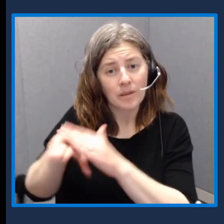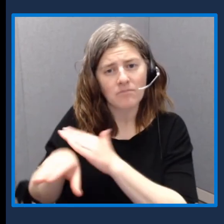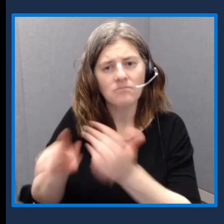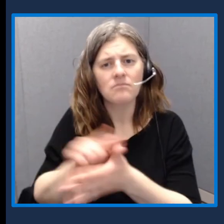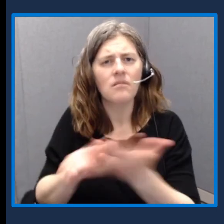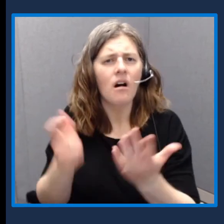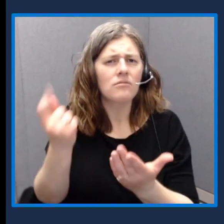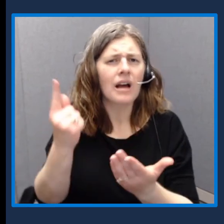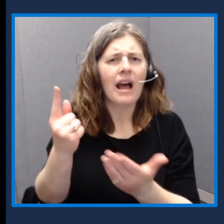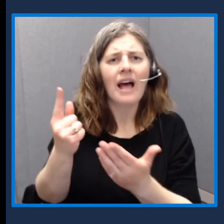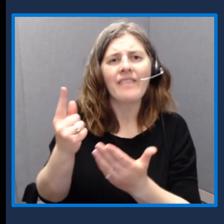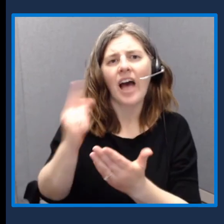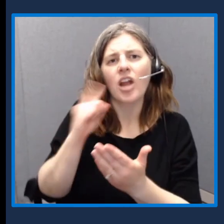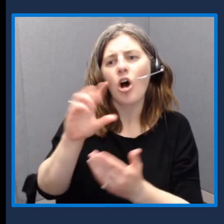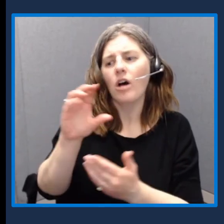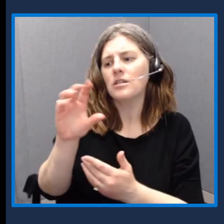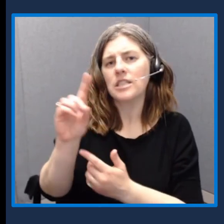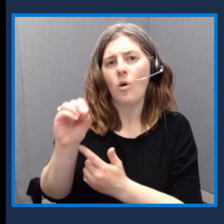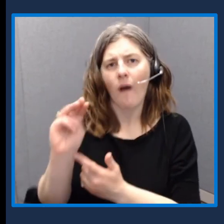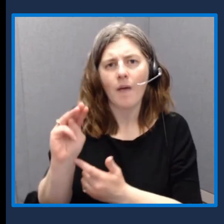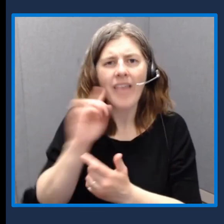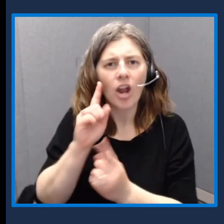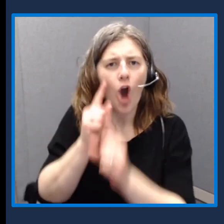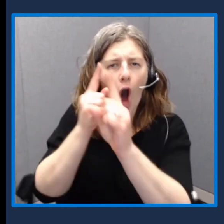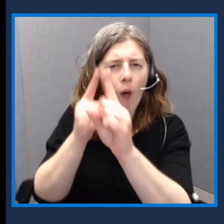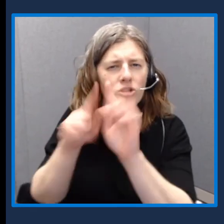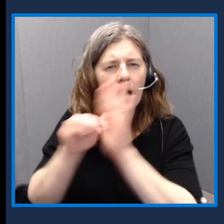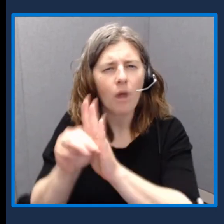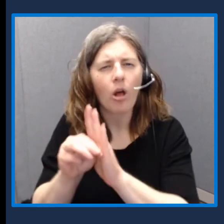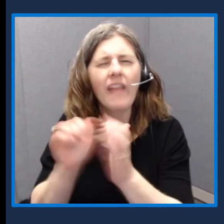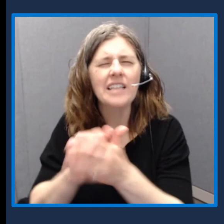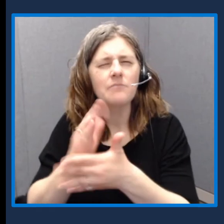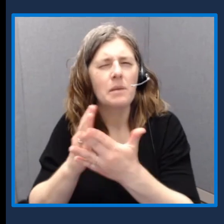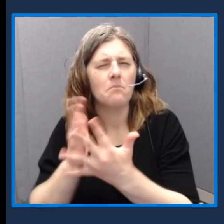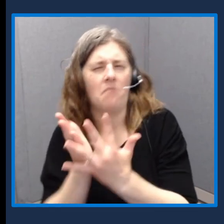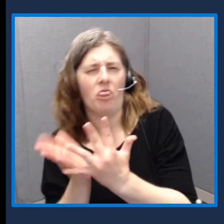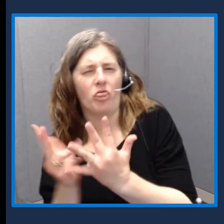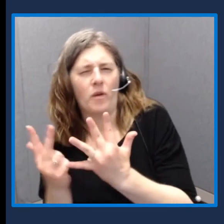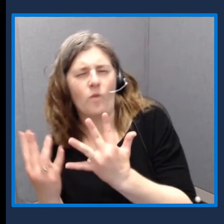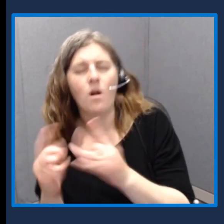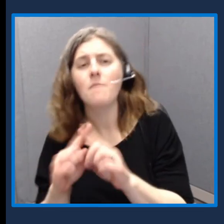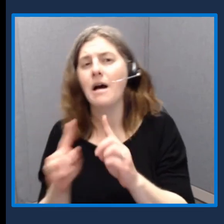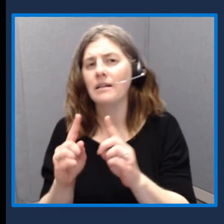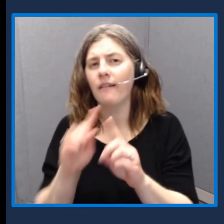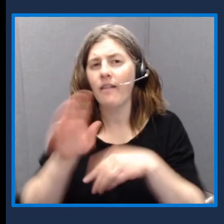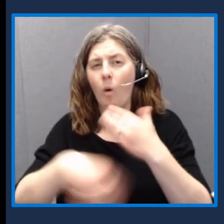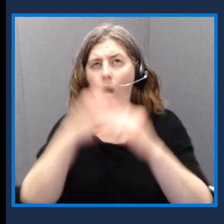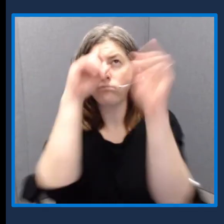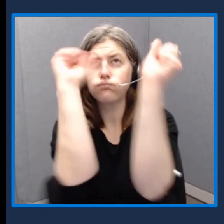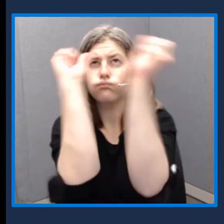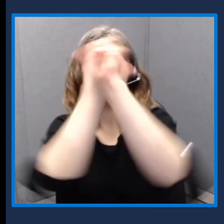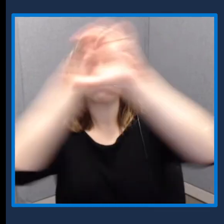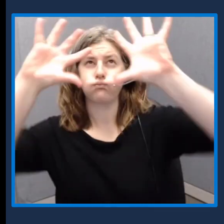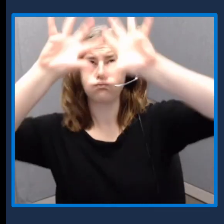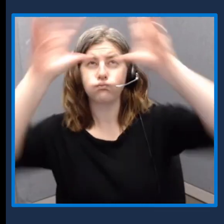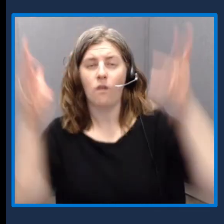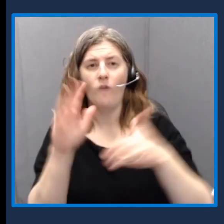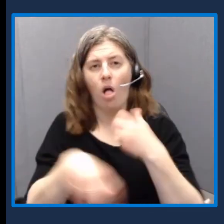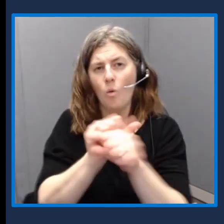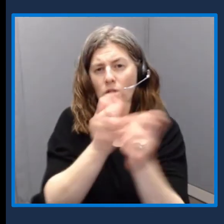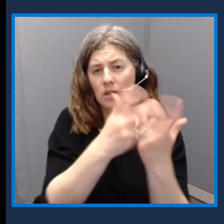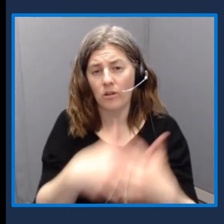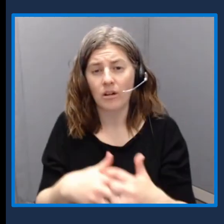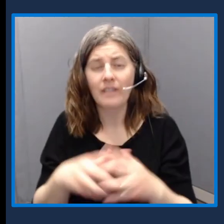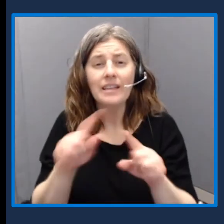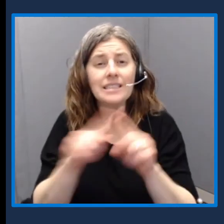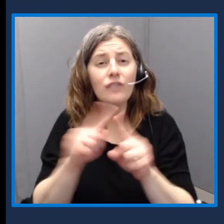accessibility object model. That might be phase 3 or 4, but again, getting that picture of how everything works together. The shortcuts that